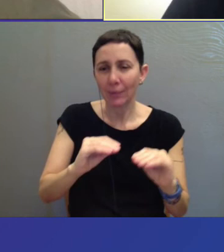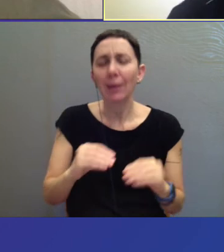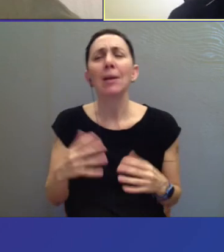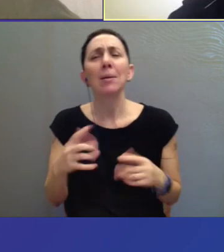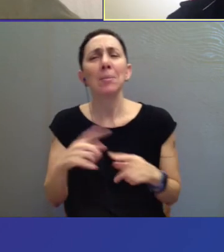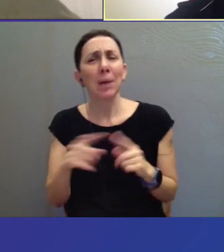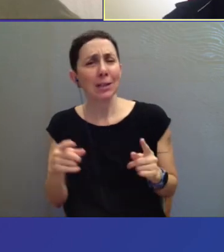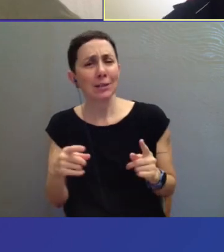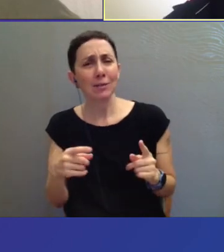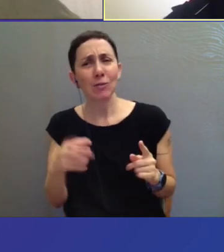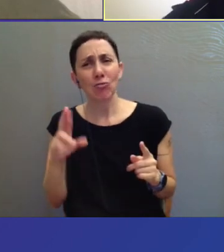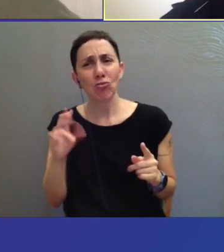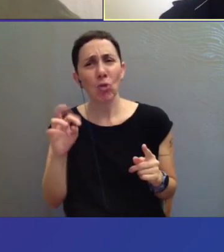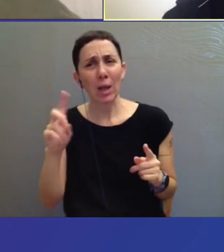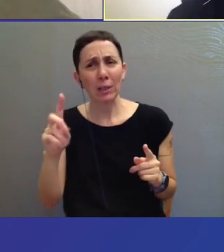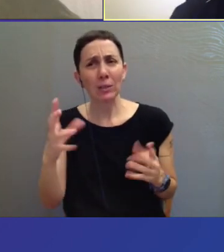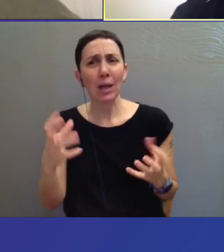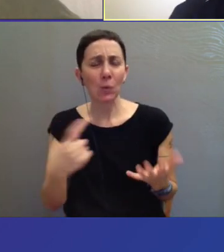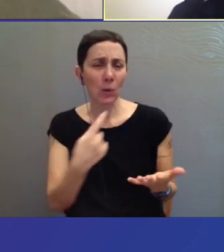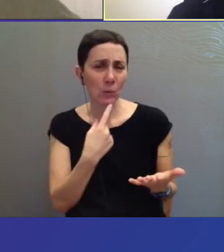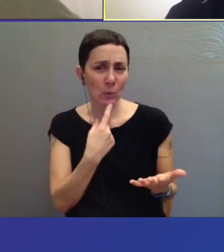though. Many